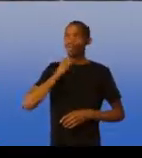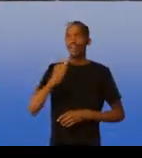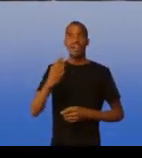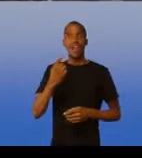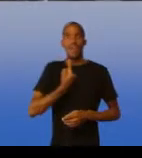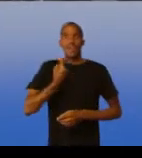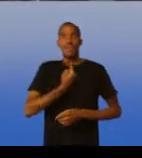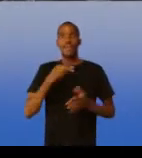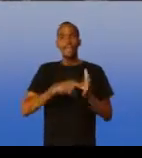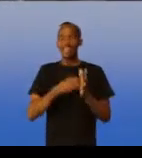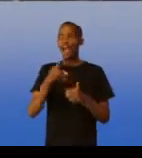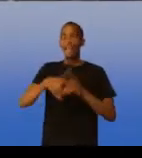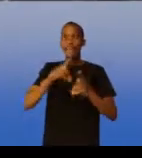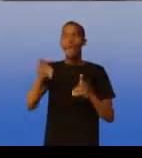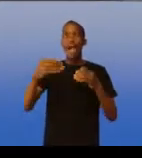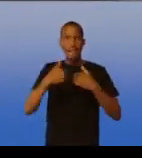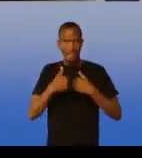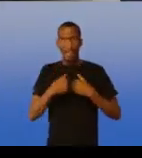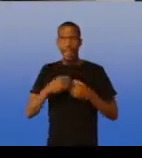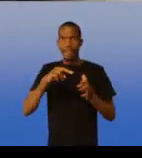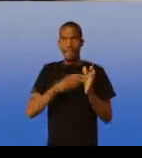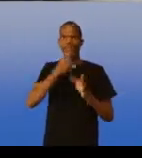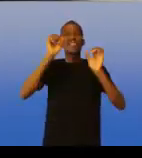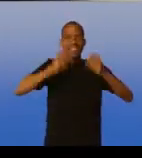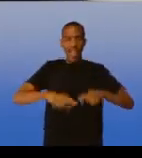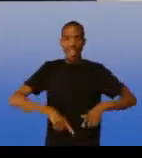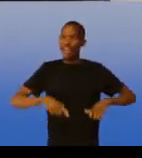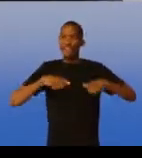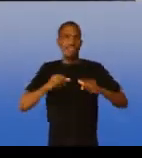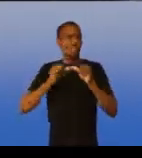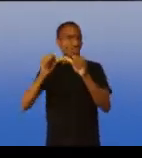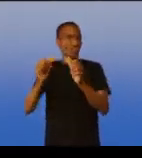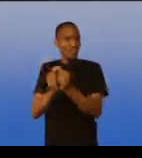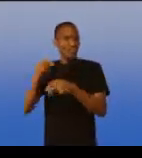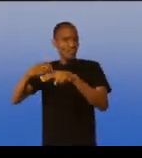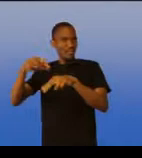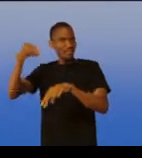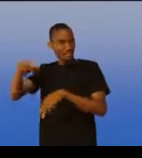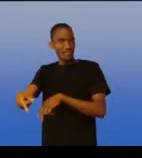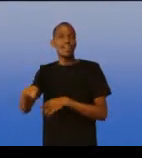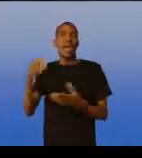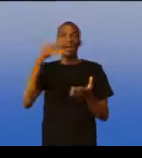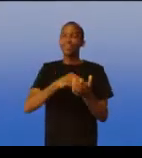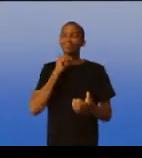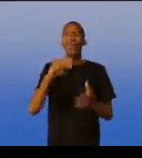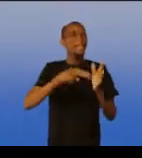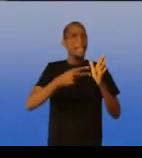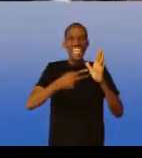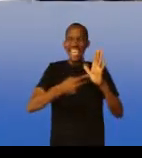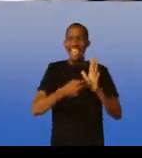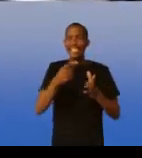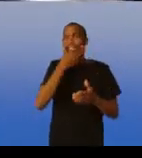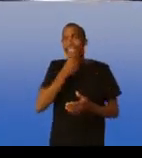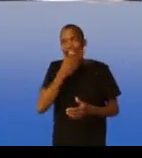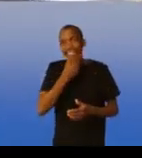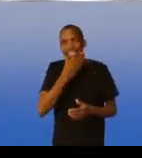well with HIV. Therefore, you can also be able to live well with HIV. It's going to be challenging. I'm not going to say it's going to be a smooth ride. It's going to be very,